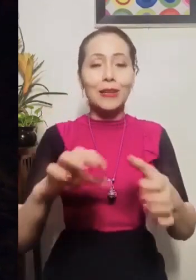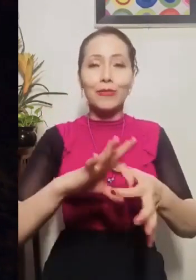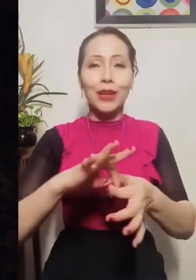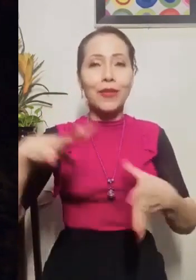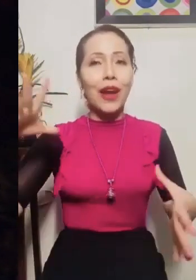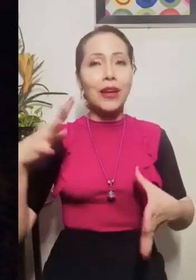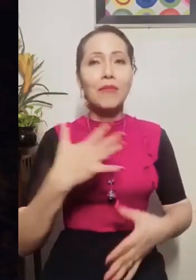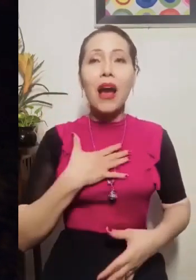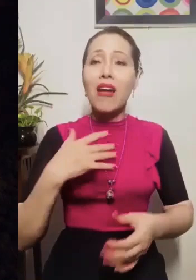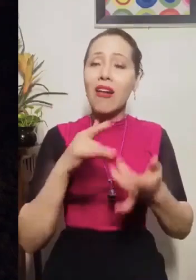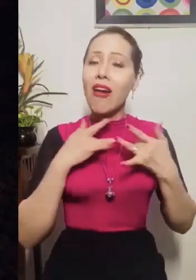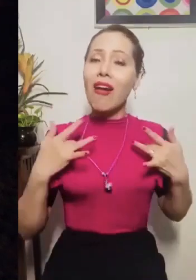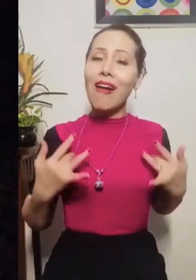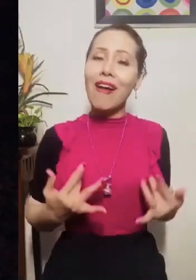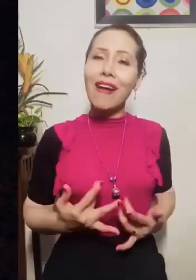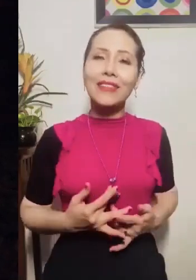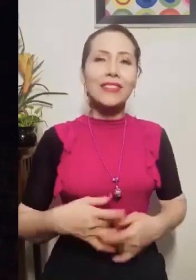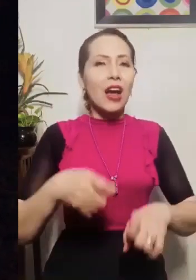my heart.